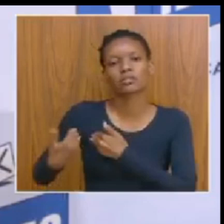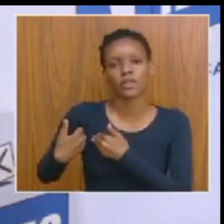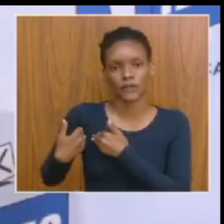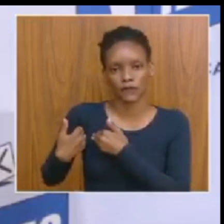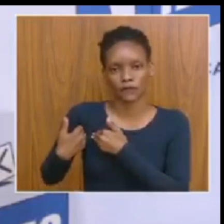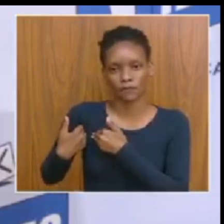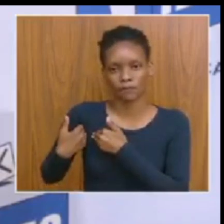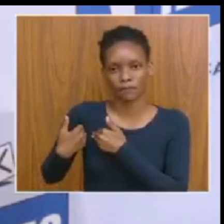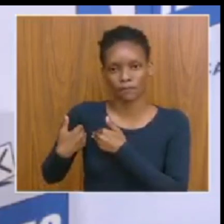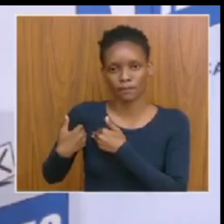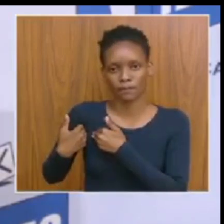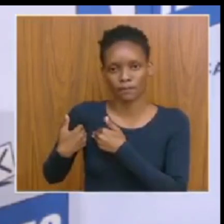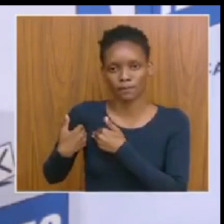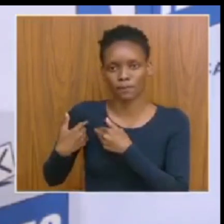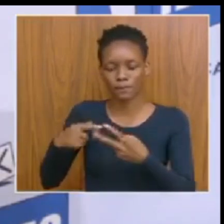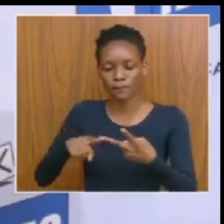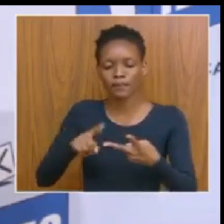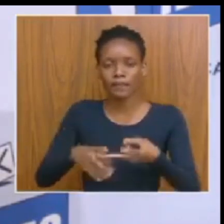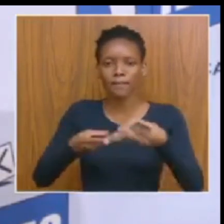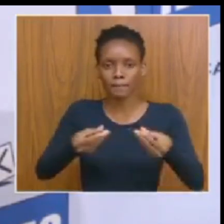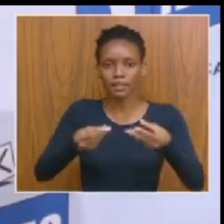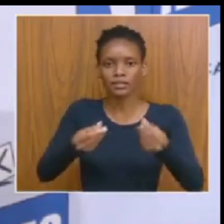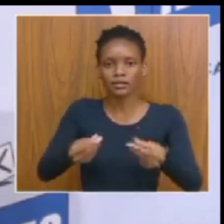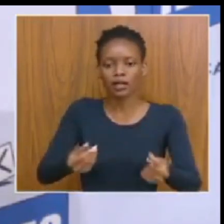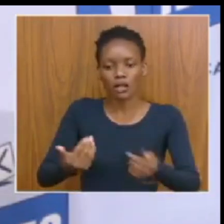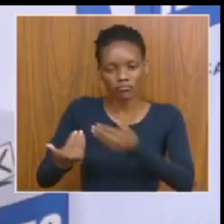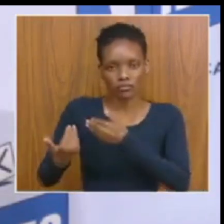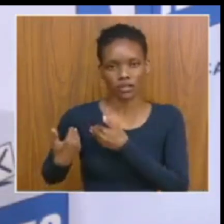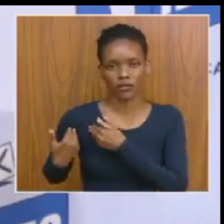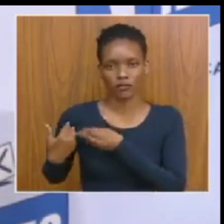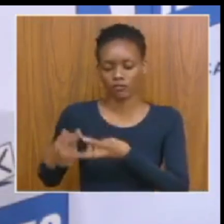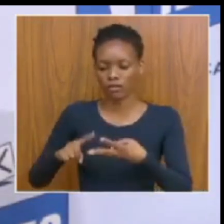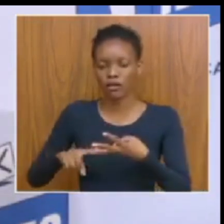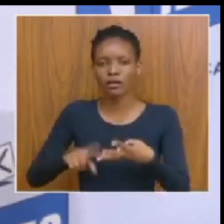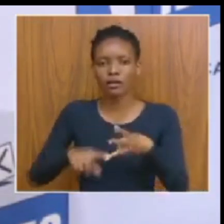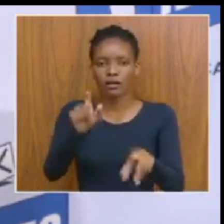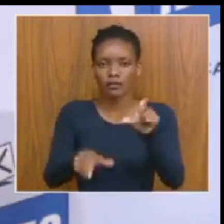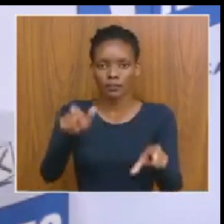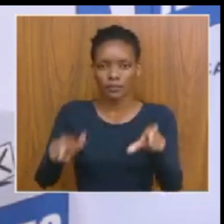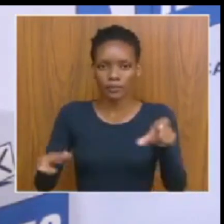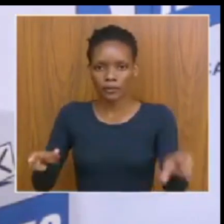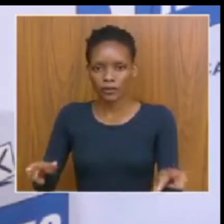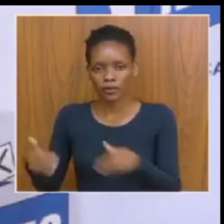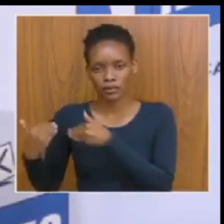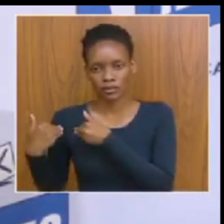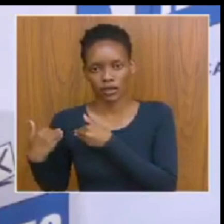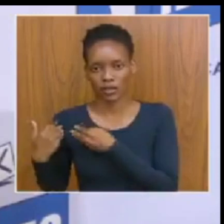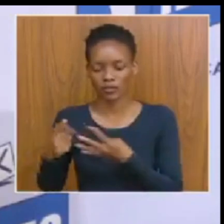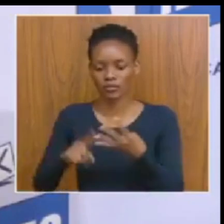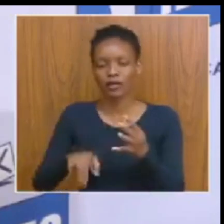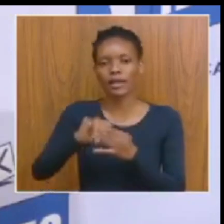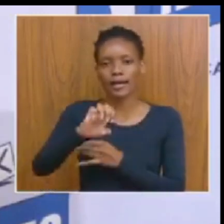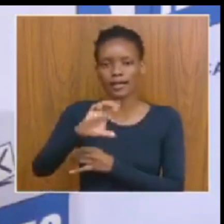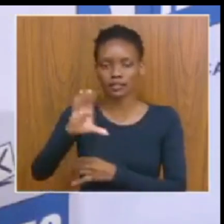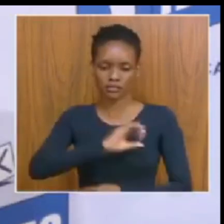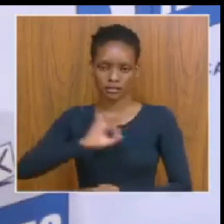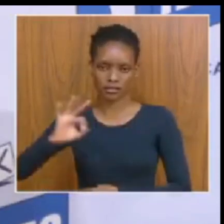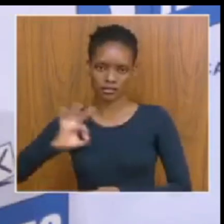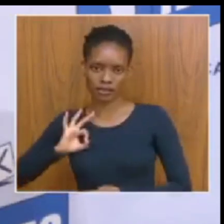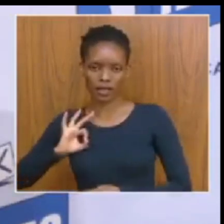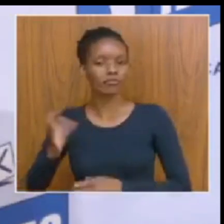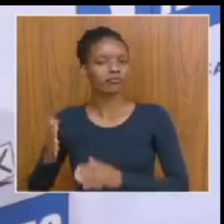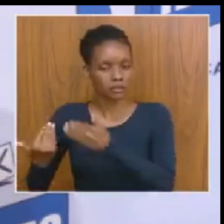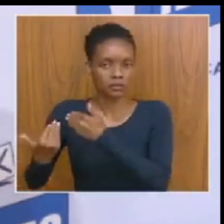the election material, to safeguard the people, to safeguard the staff of the IEC, and to safeguard